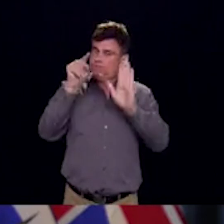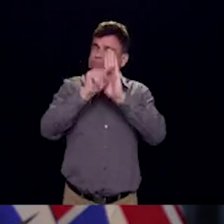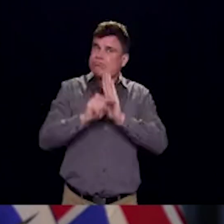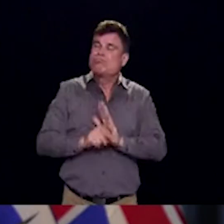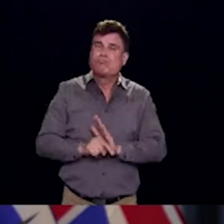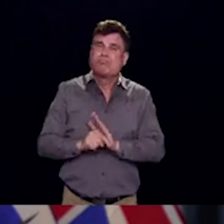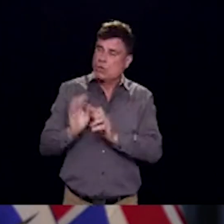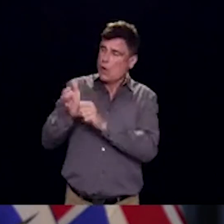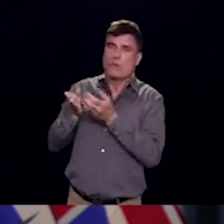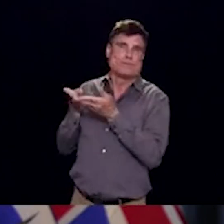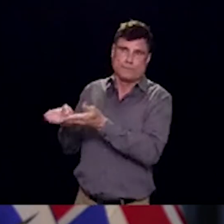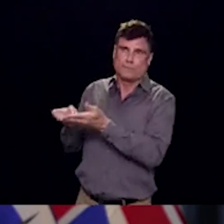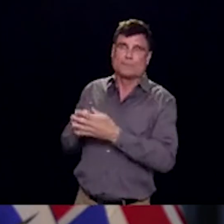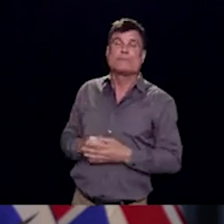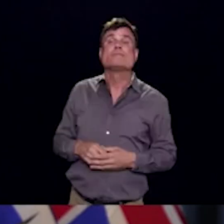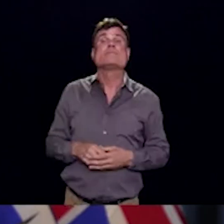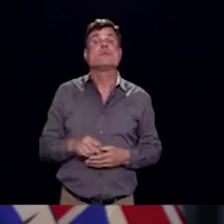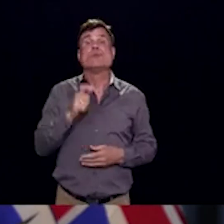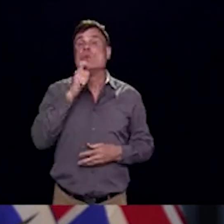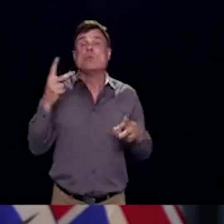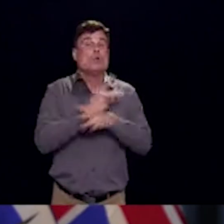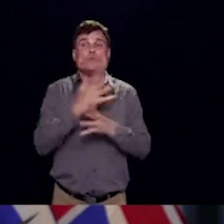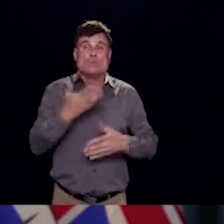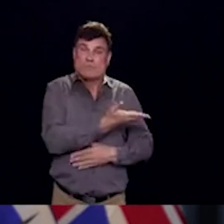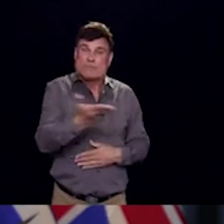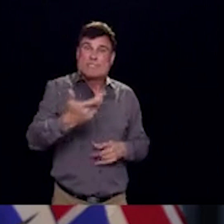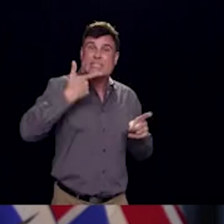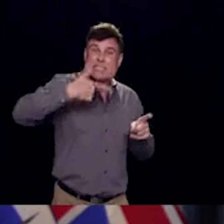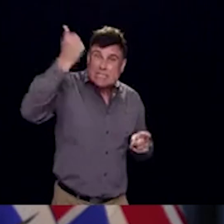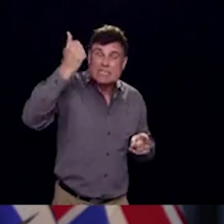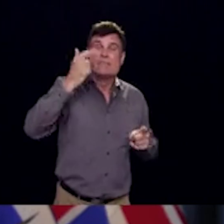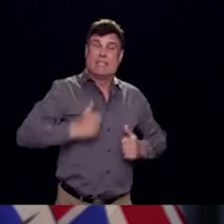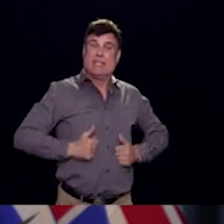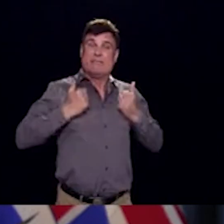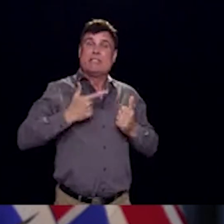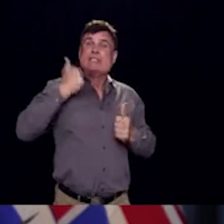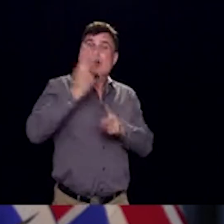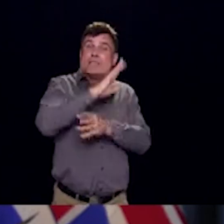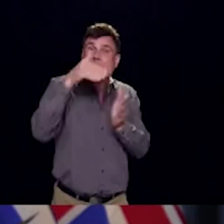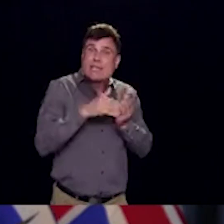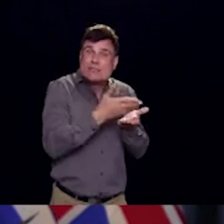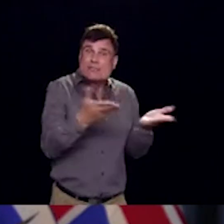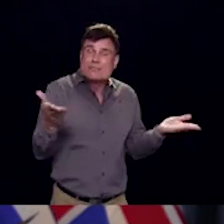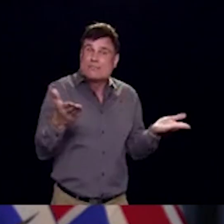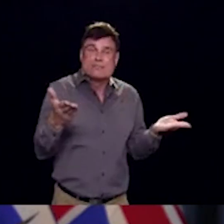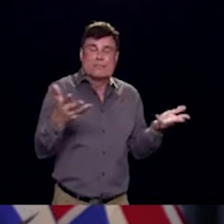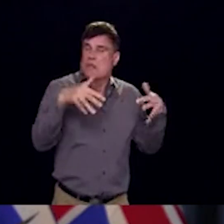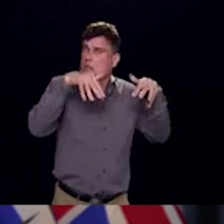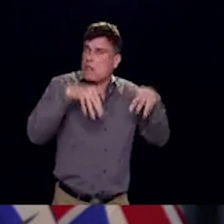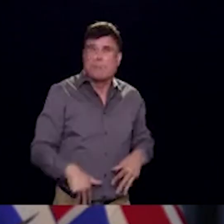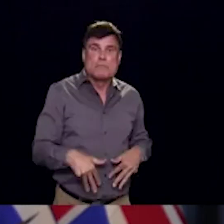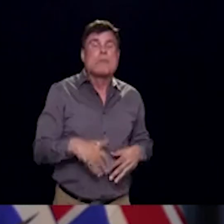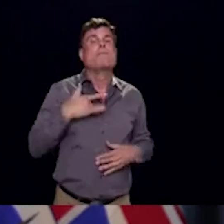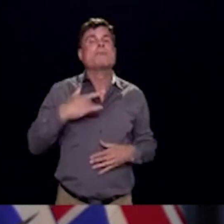the impact of being separated from their loved ones. You have sacrificed more than many. I'm also very heartened